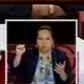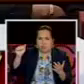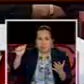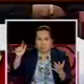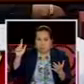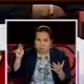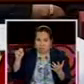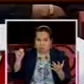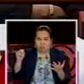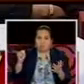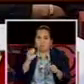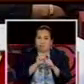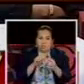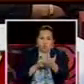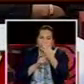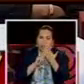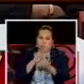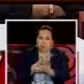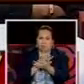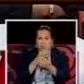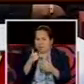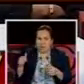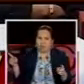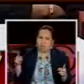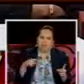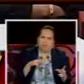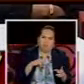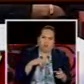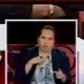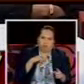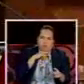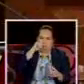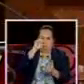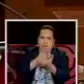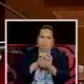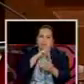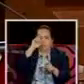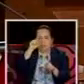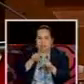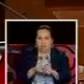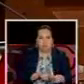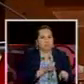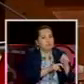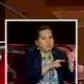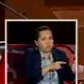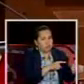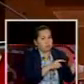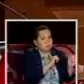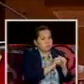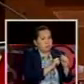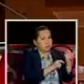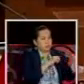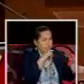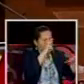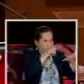dokumento, hindi ako makukumbinsi na may probable cause. So aside from not being able to read the complaint and